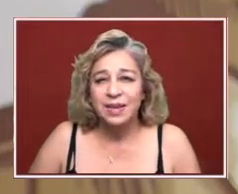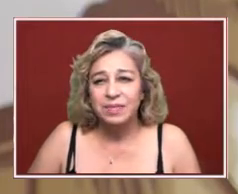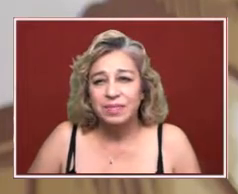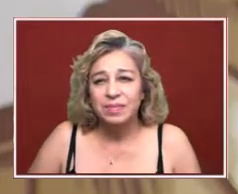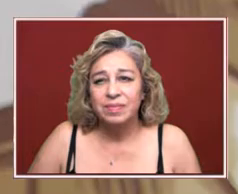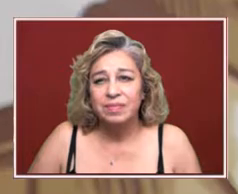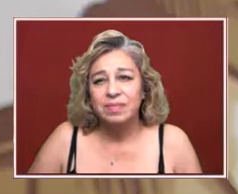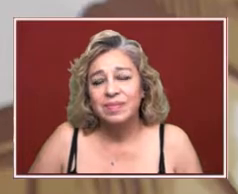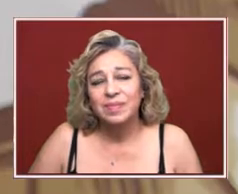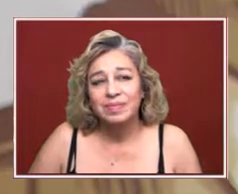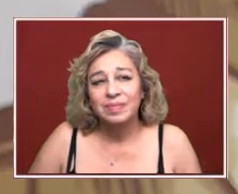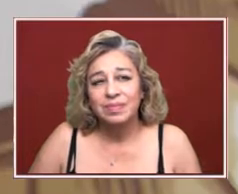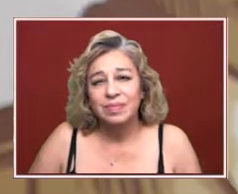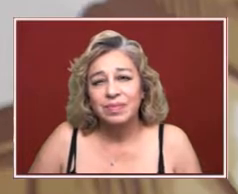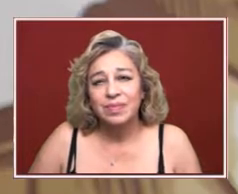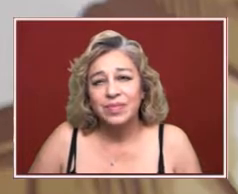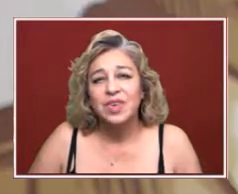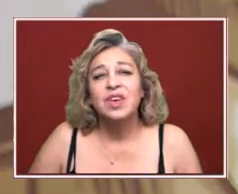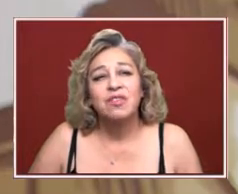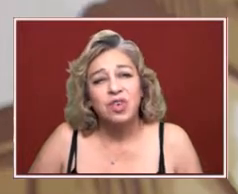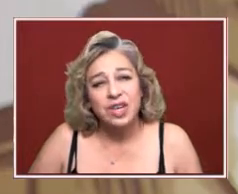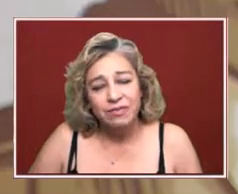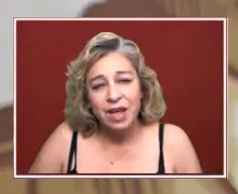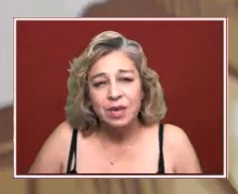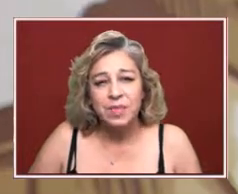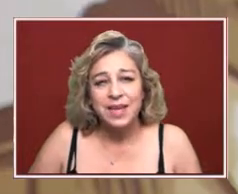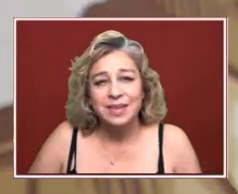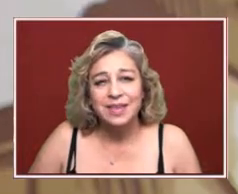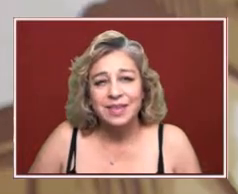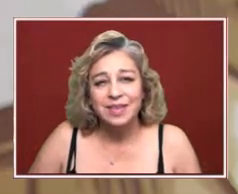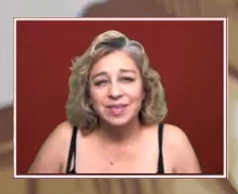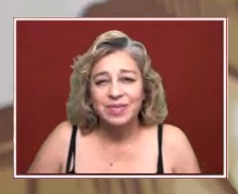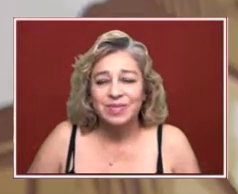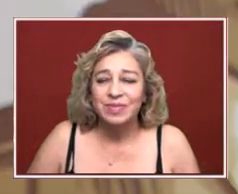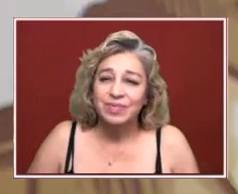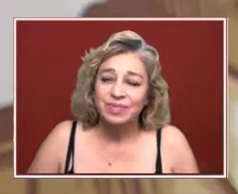liberated. Para el desarrollo. For development.